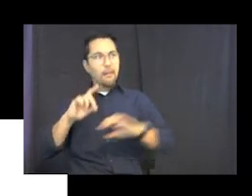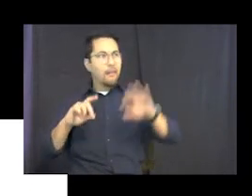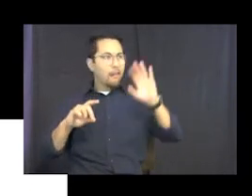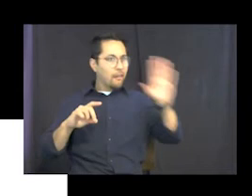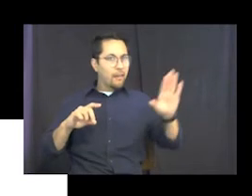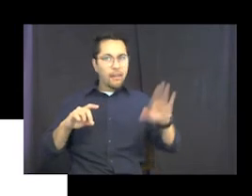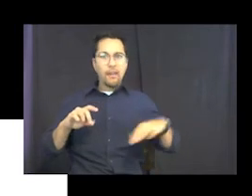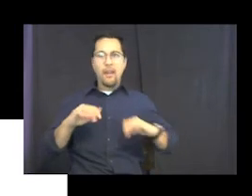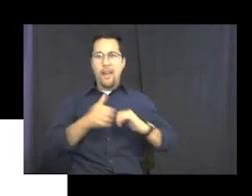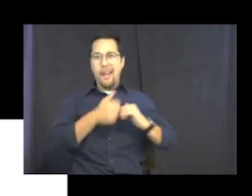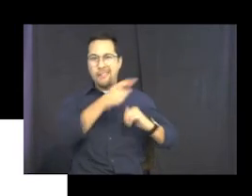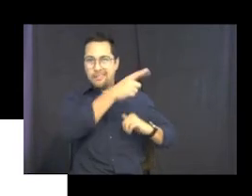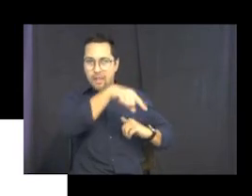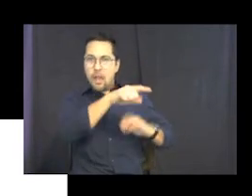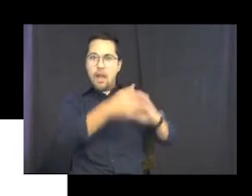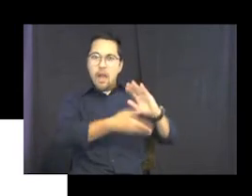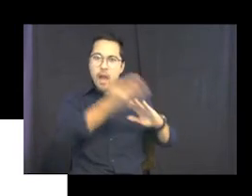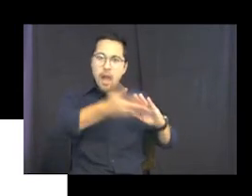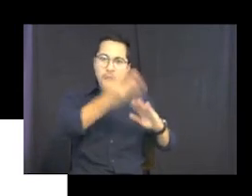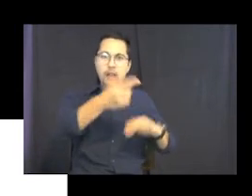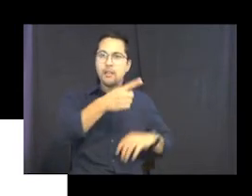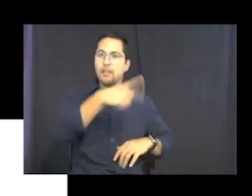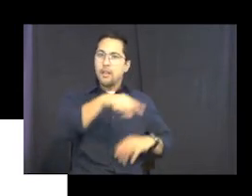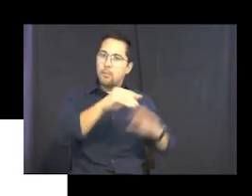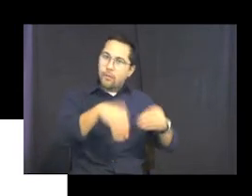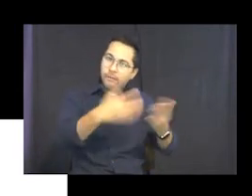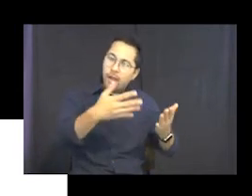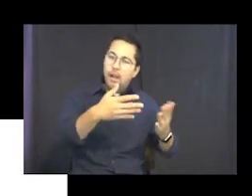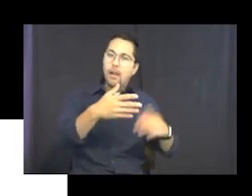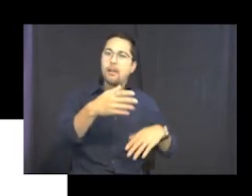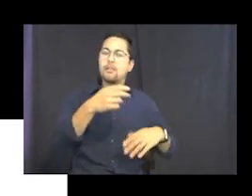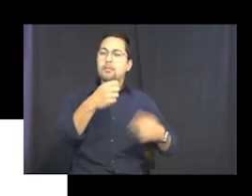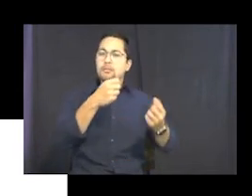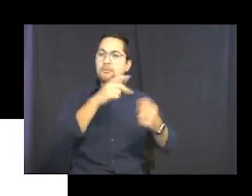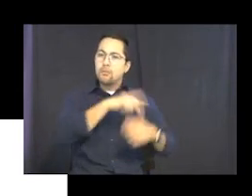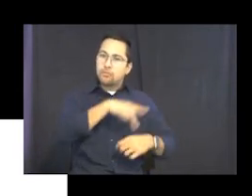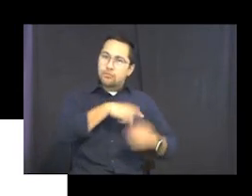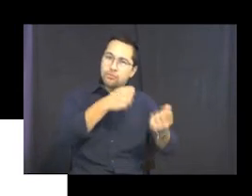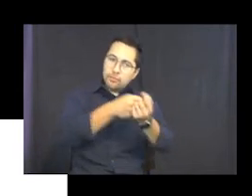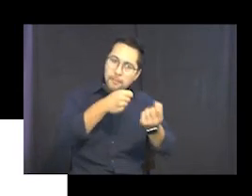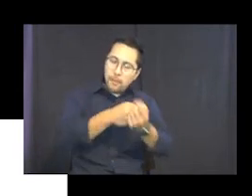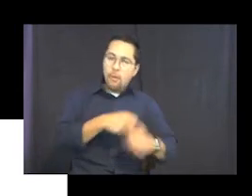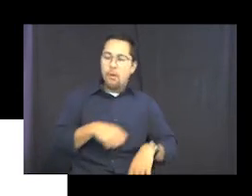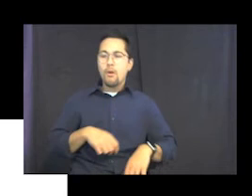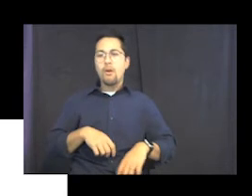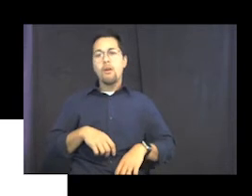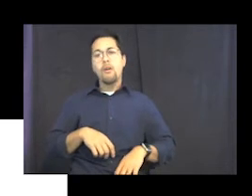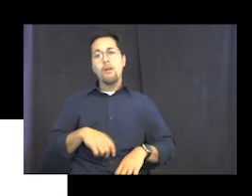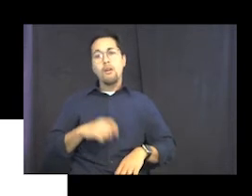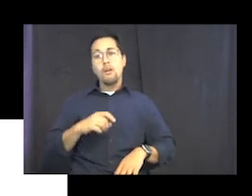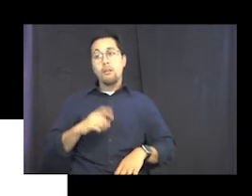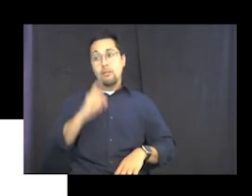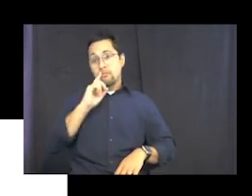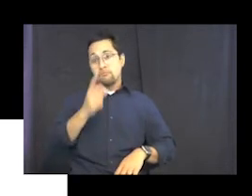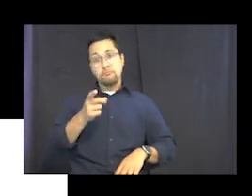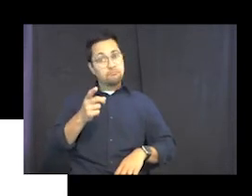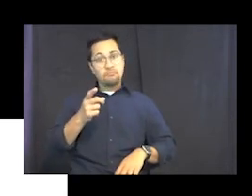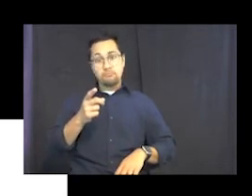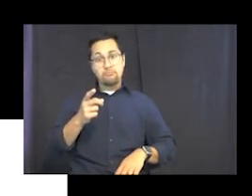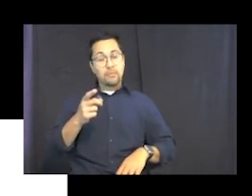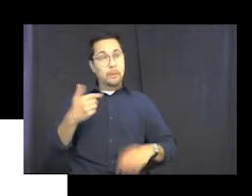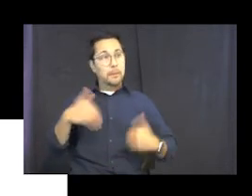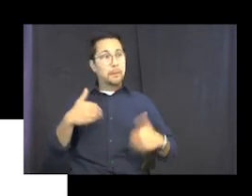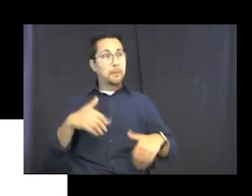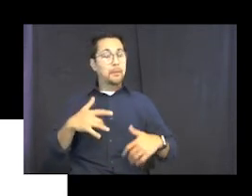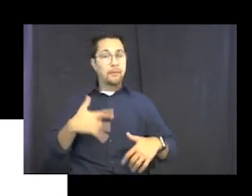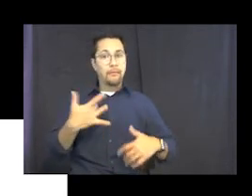that provide personal supports and supported living. And it was really became a